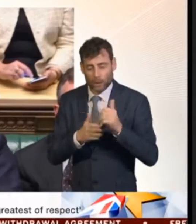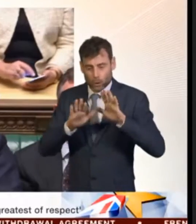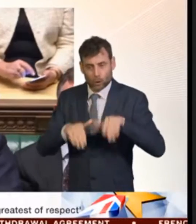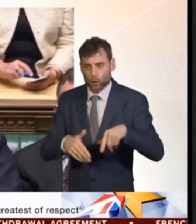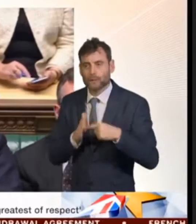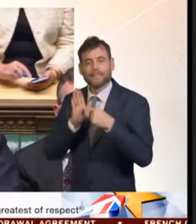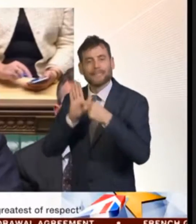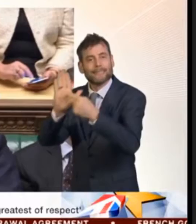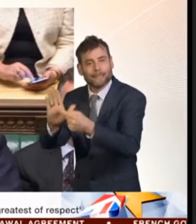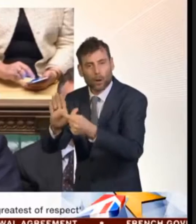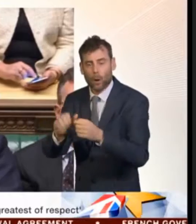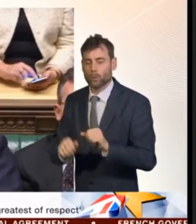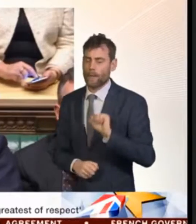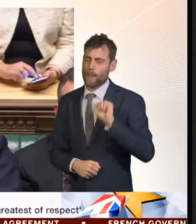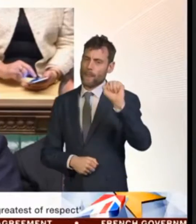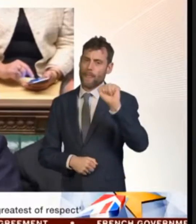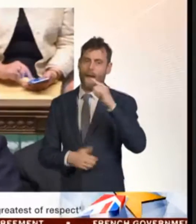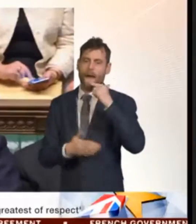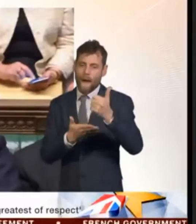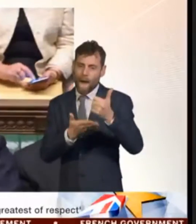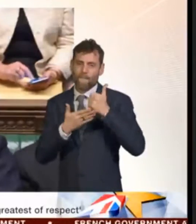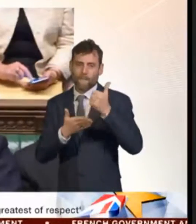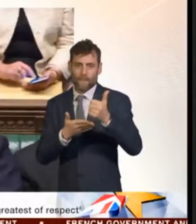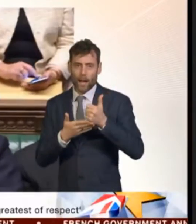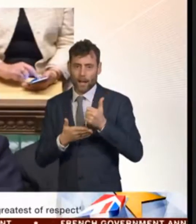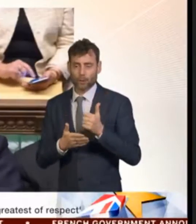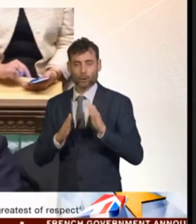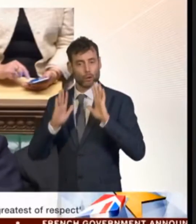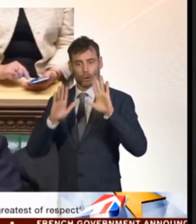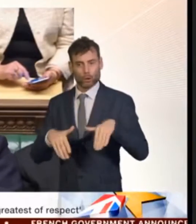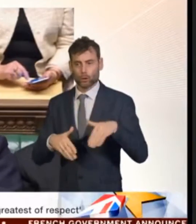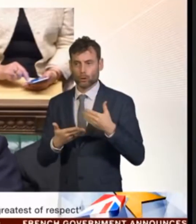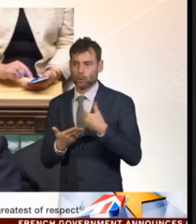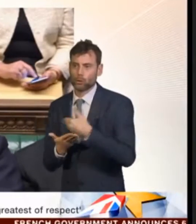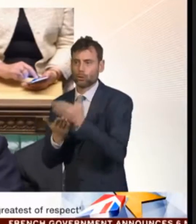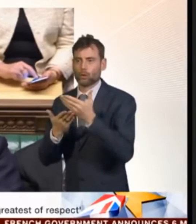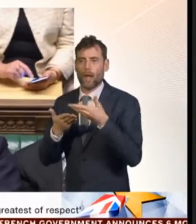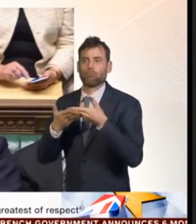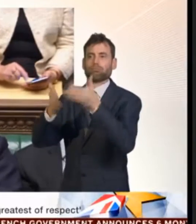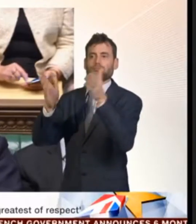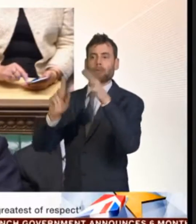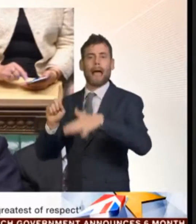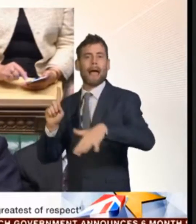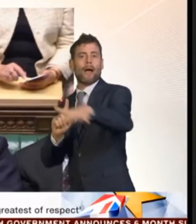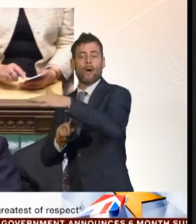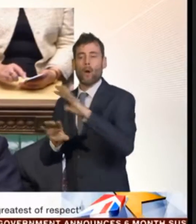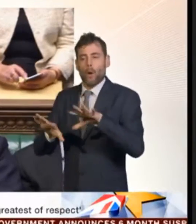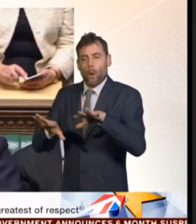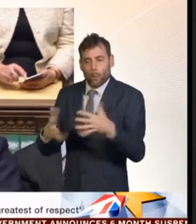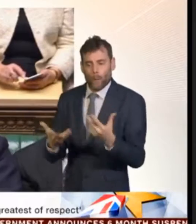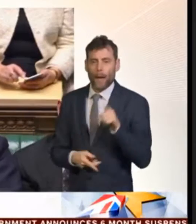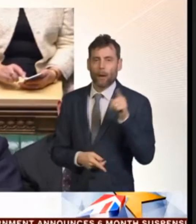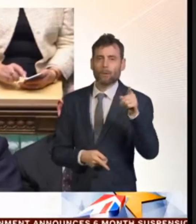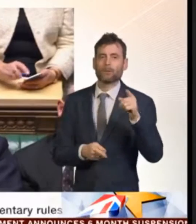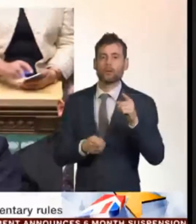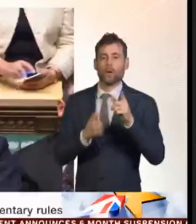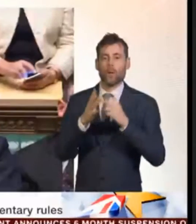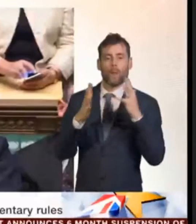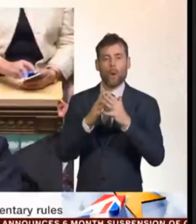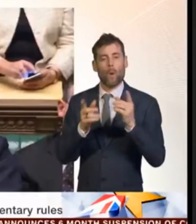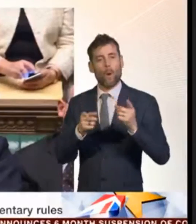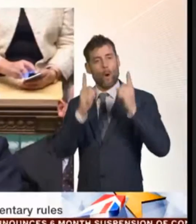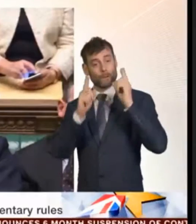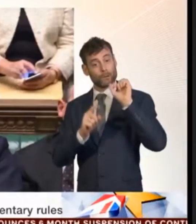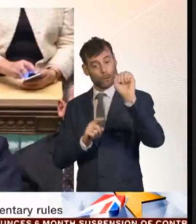such advice must not be provided to those outside of government without the law officers' express